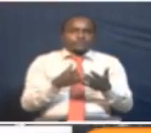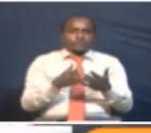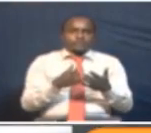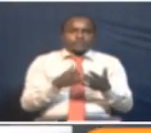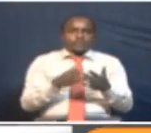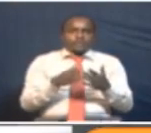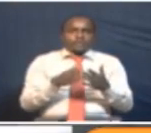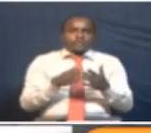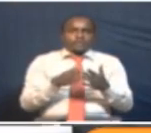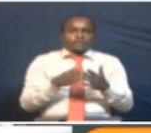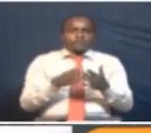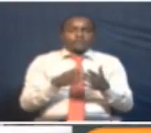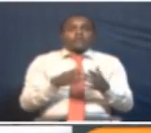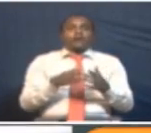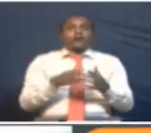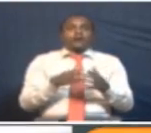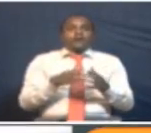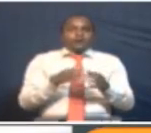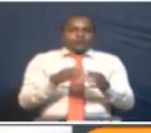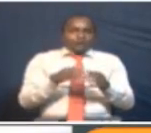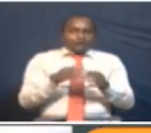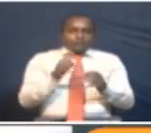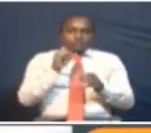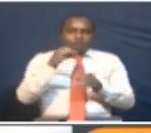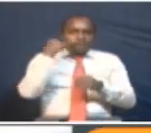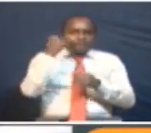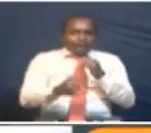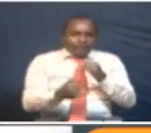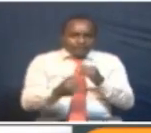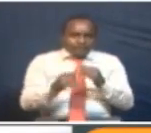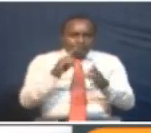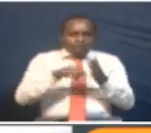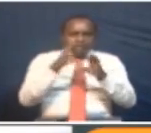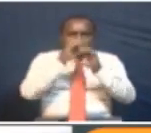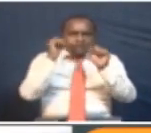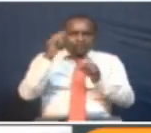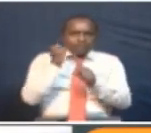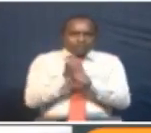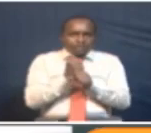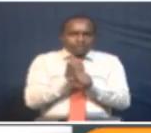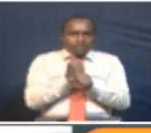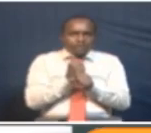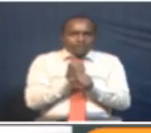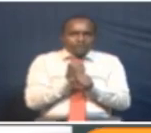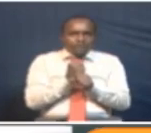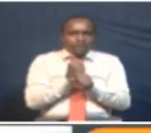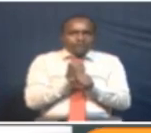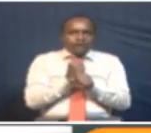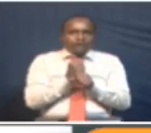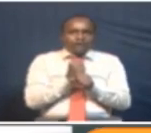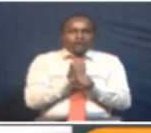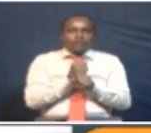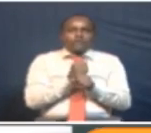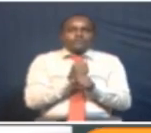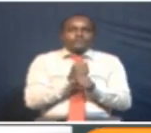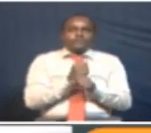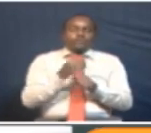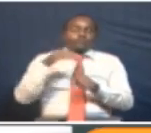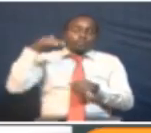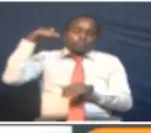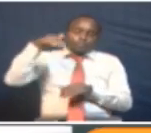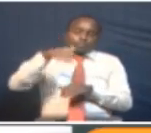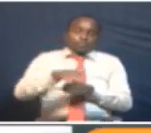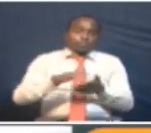fighting decoys. So in the end, what the president will do, and with this kind of situation, is that it is going to deteriorate further,